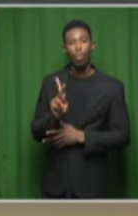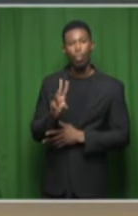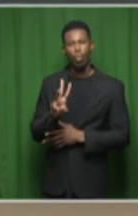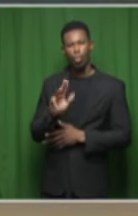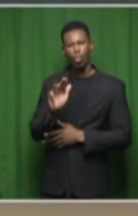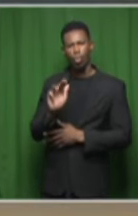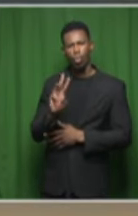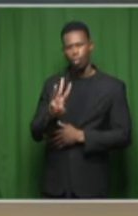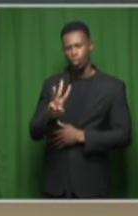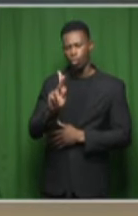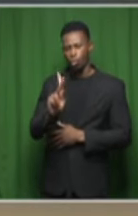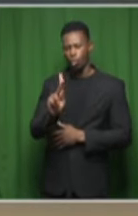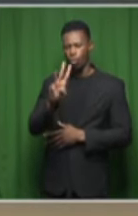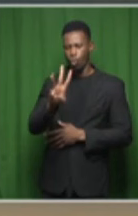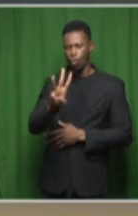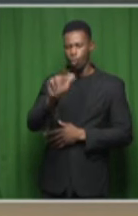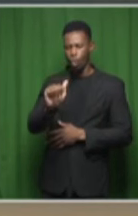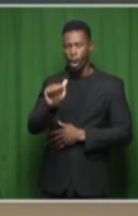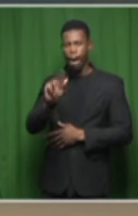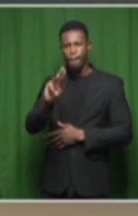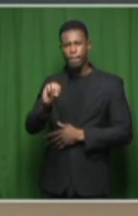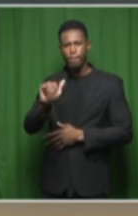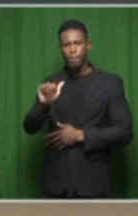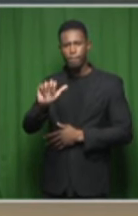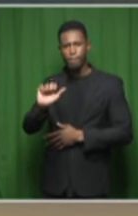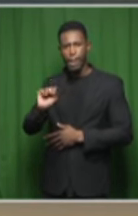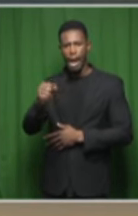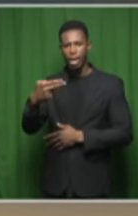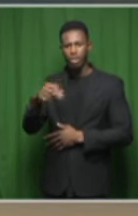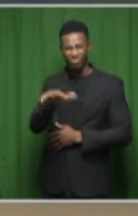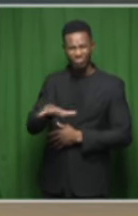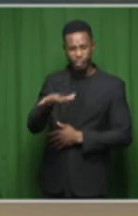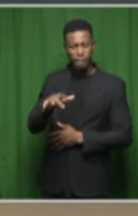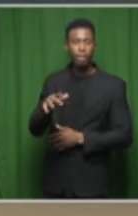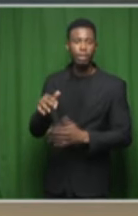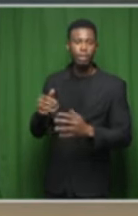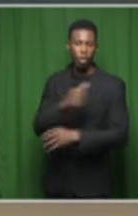brand new hospital named after the ANC